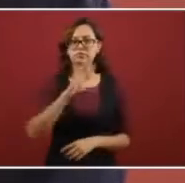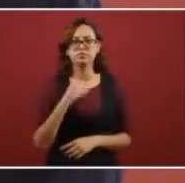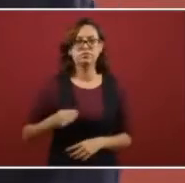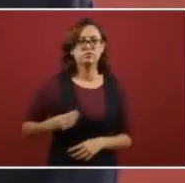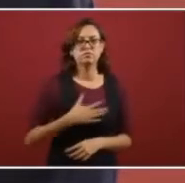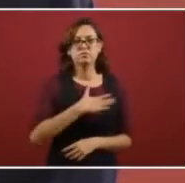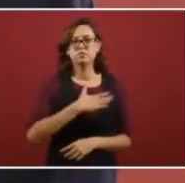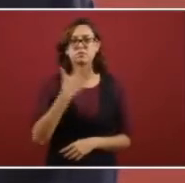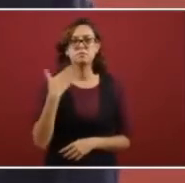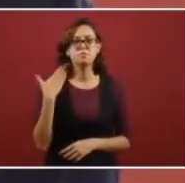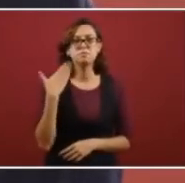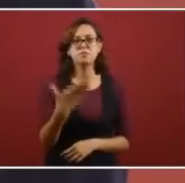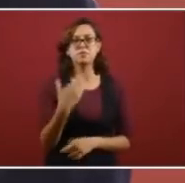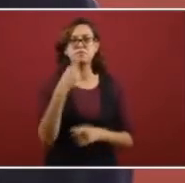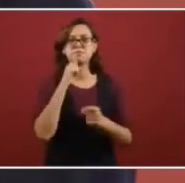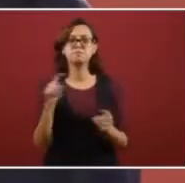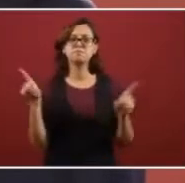with development,